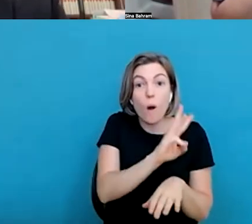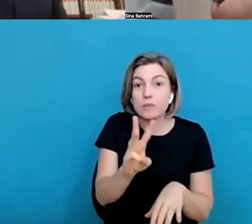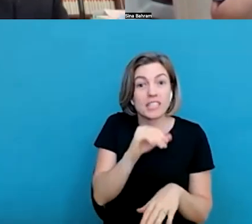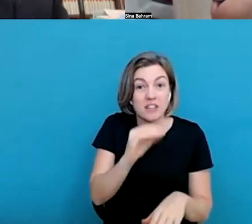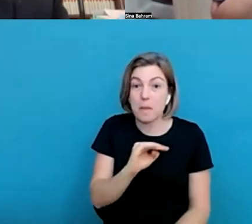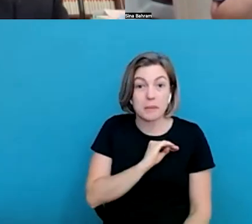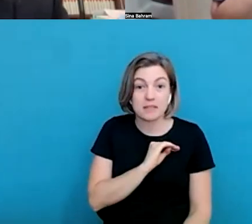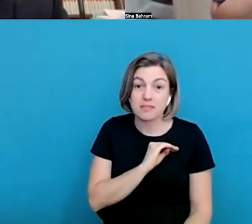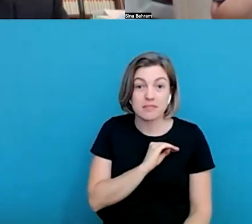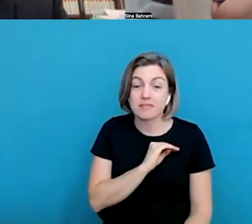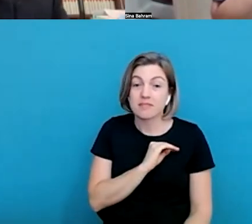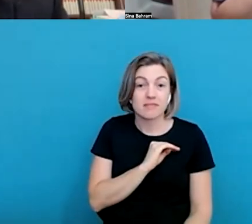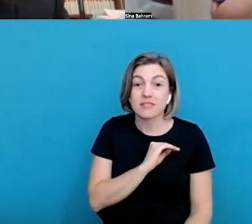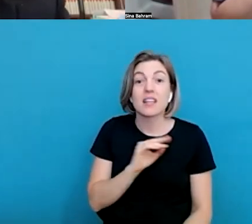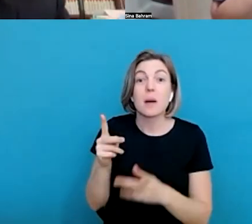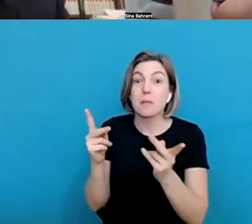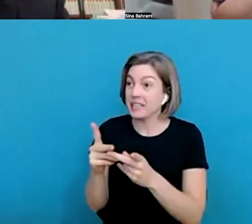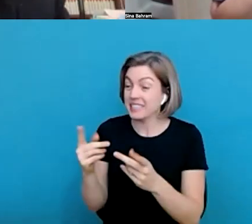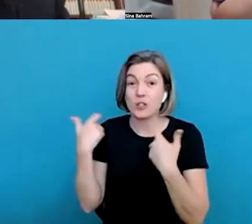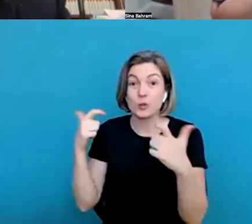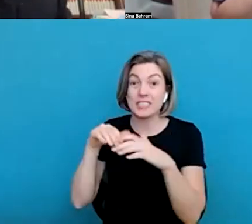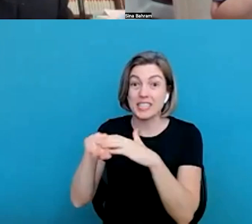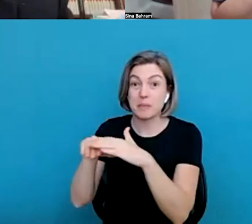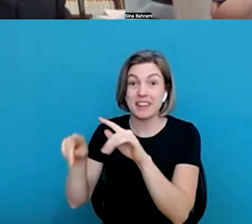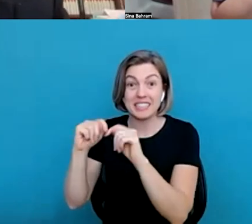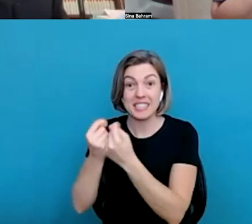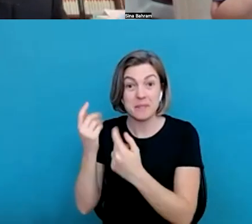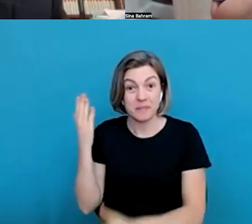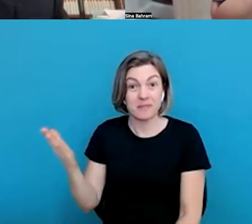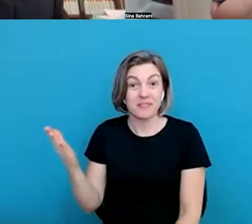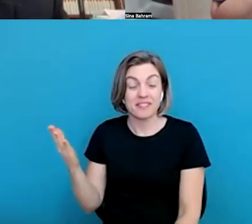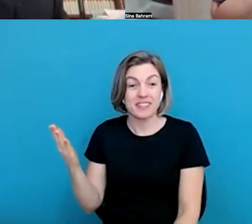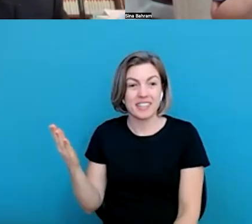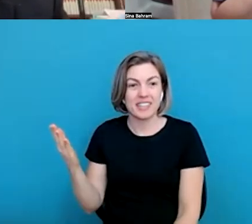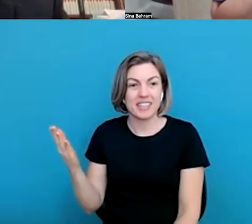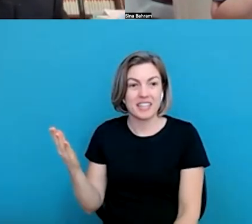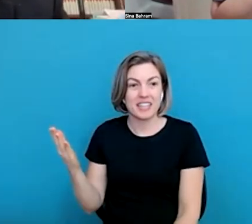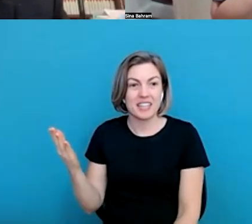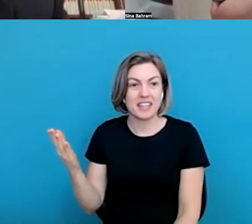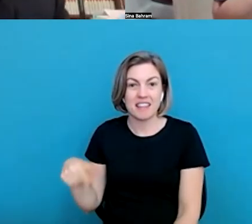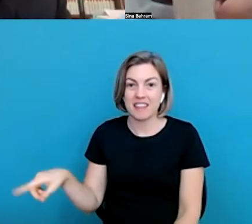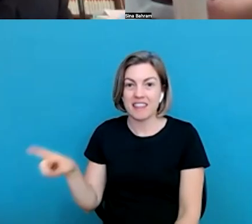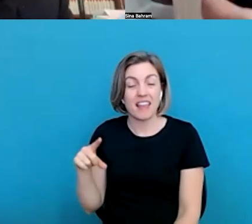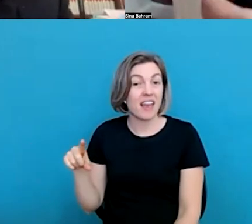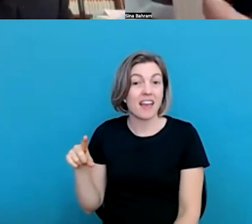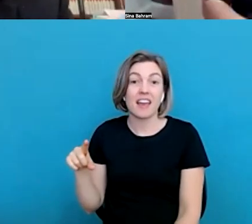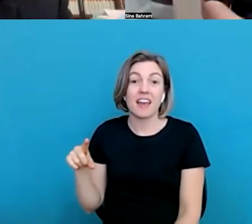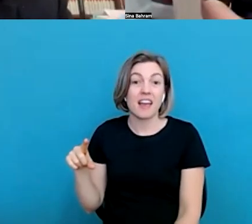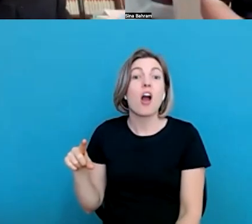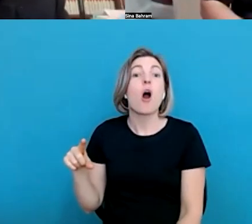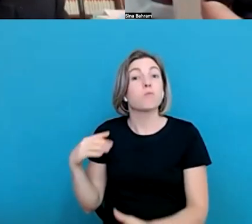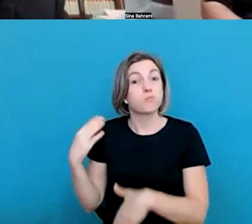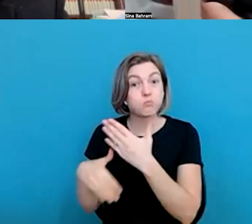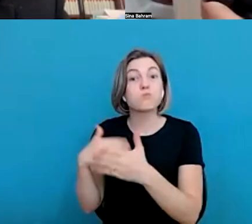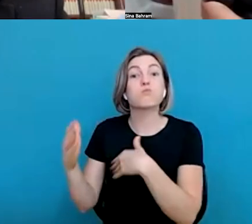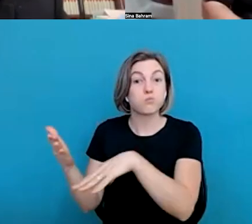The places that have huge accessibility teams, have made some amazing advances, but